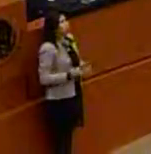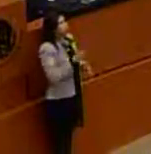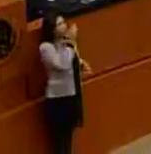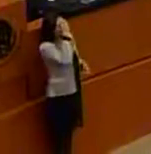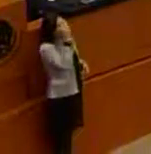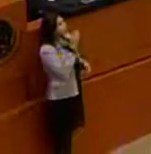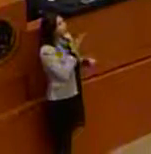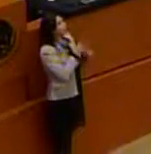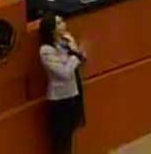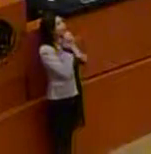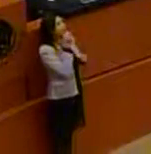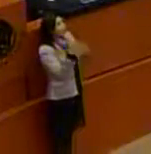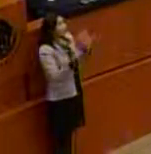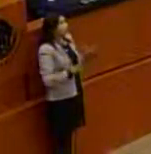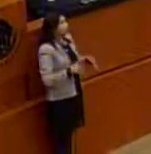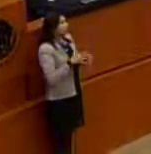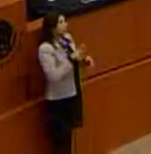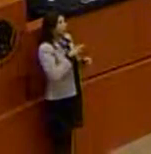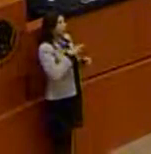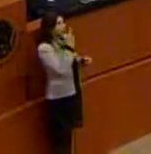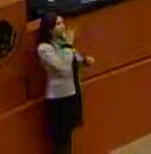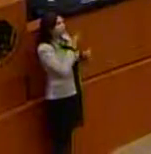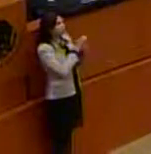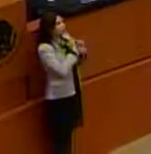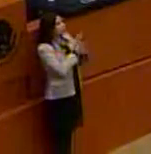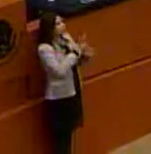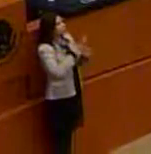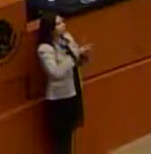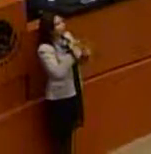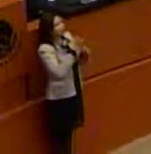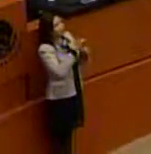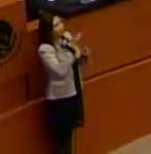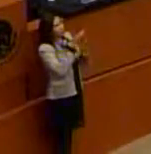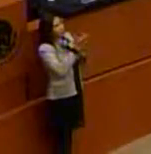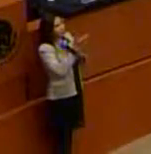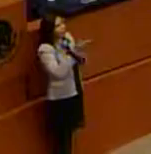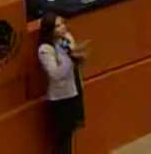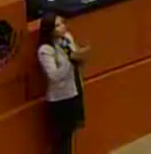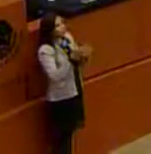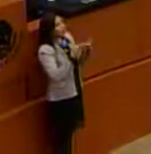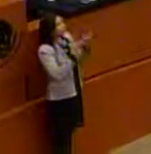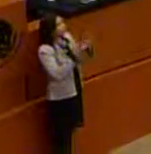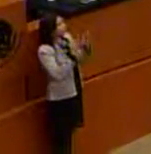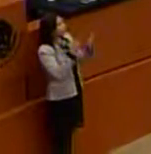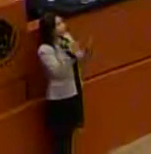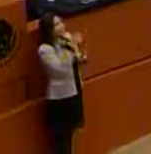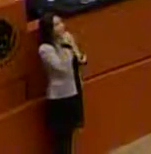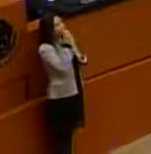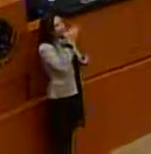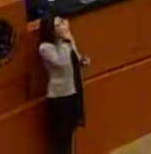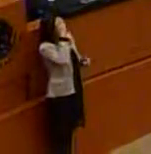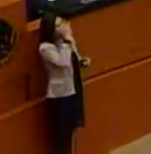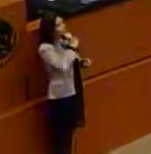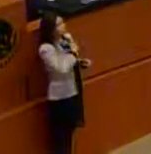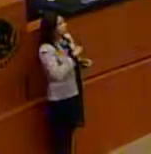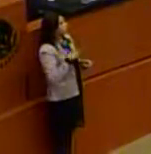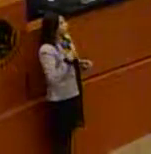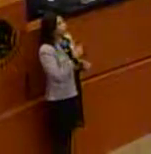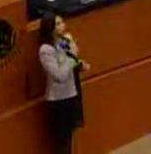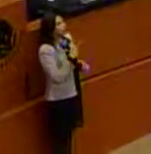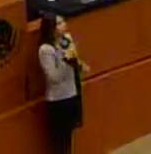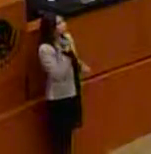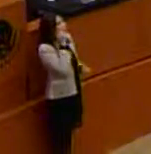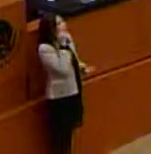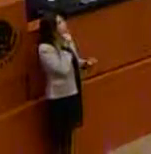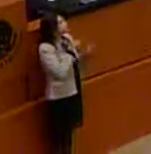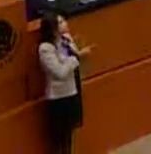in favor of something that was redistributive. What they want, and what I think we should look at fairly firmly